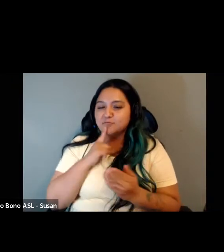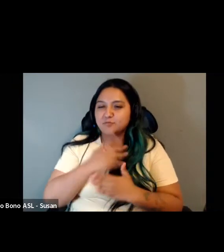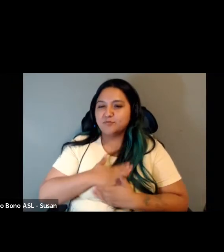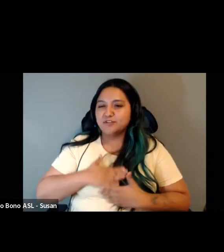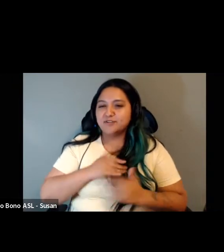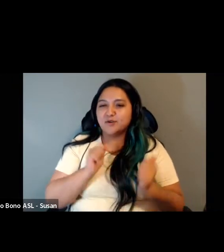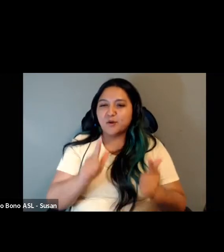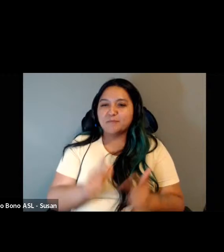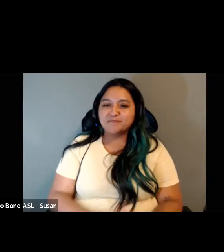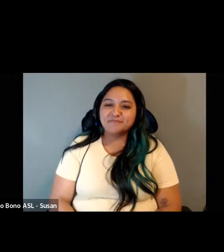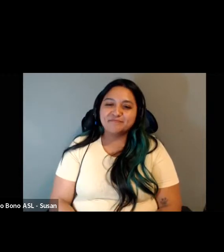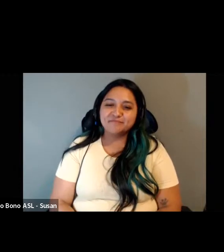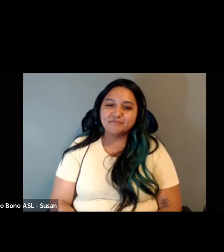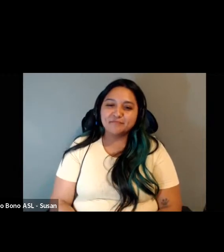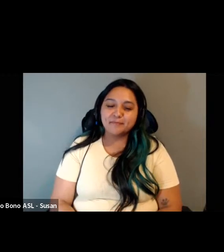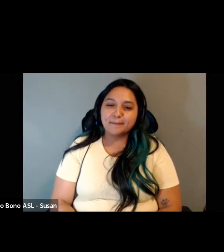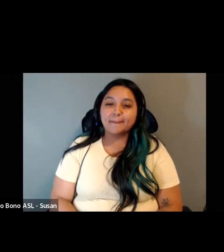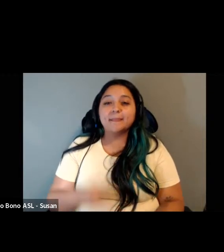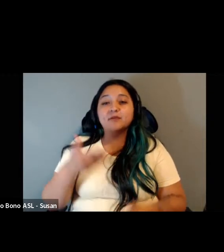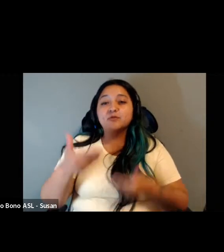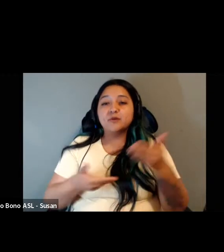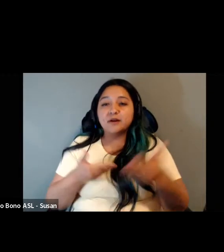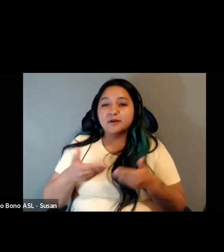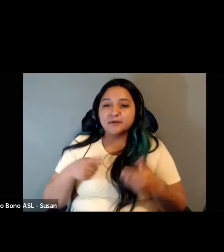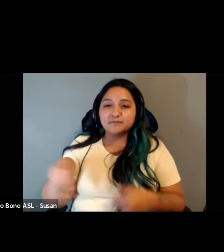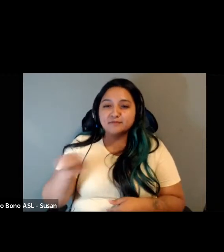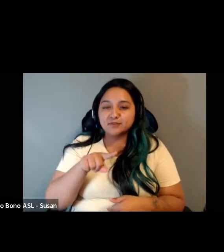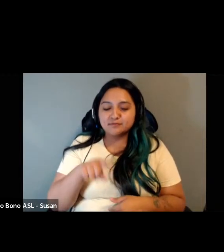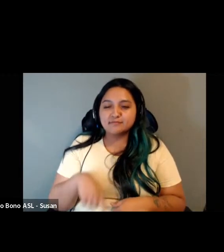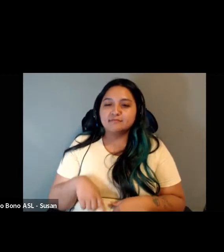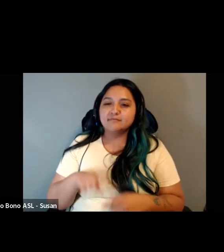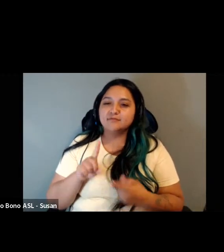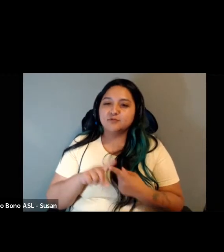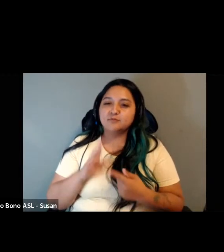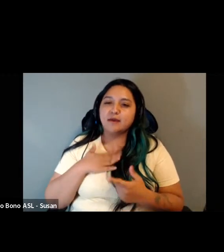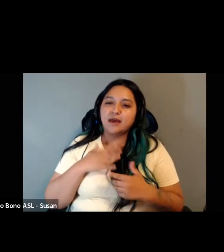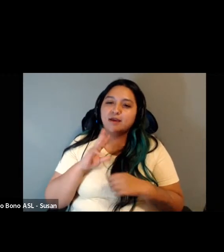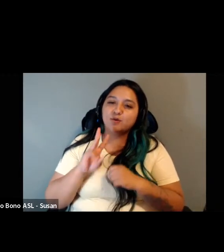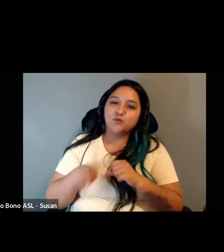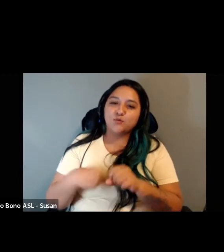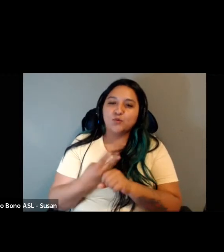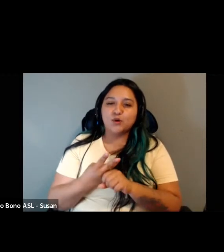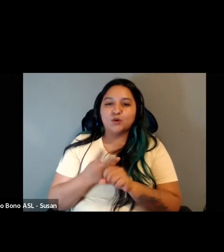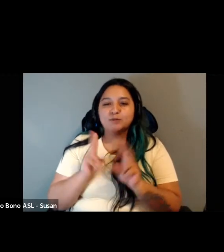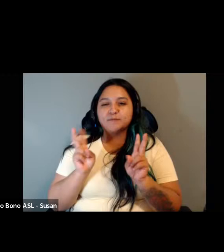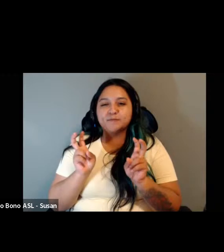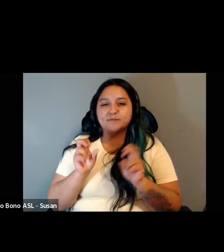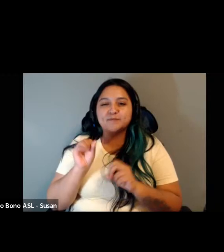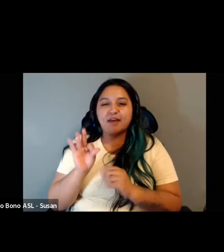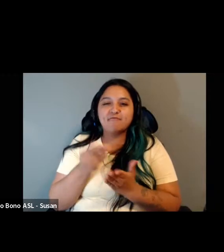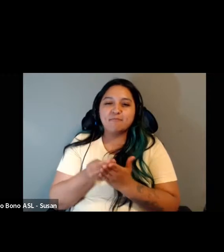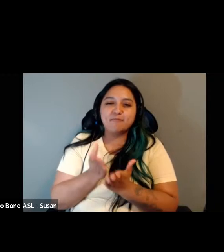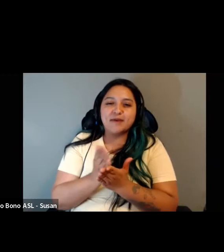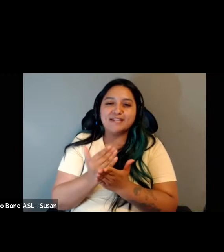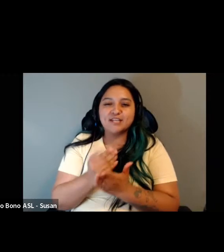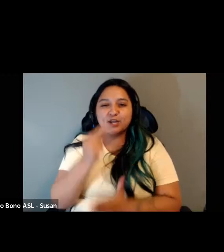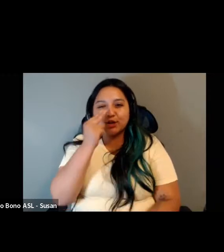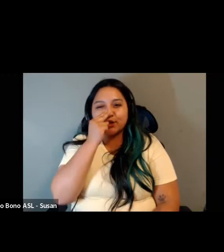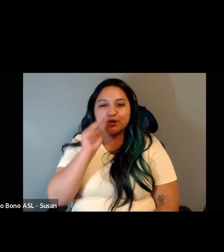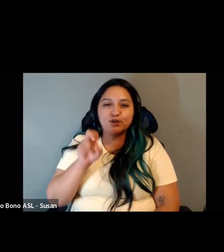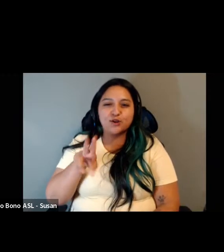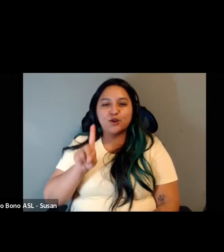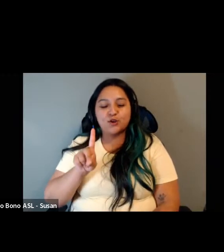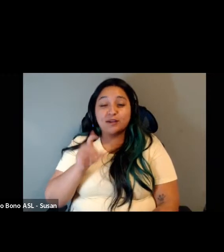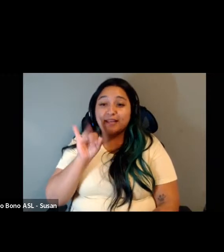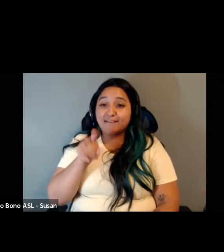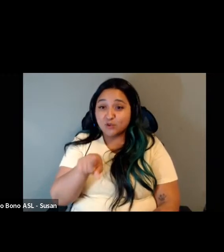all. And welcome all of you to my world of budget nerddom. if you've now participated in 3